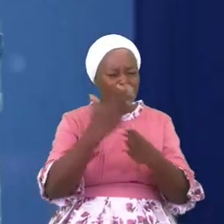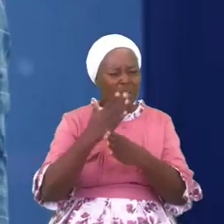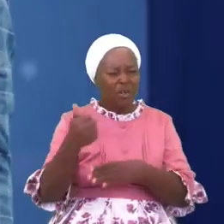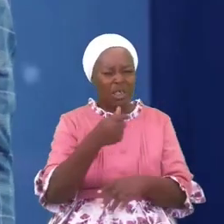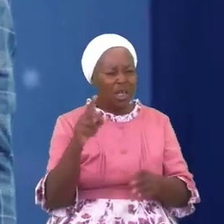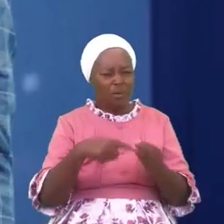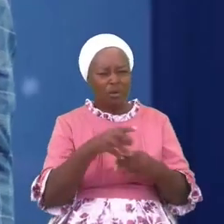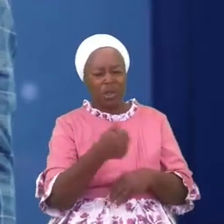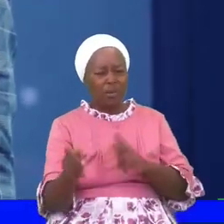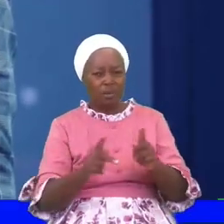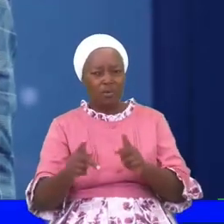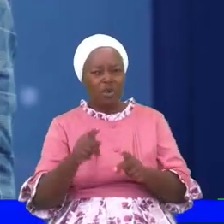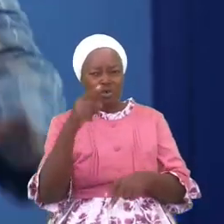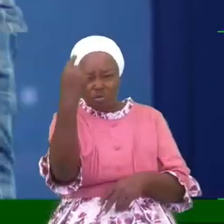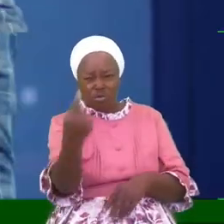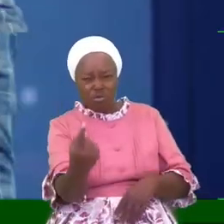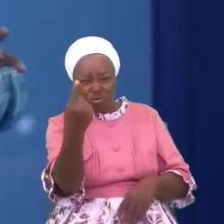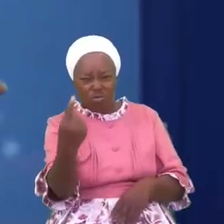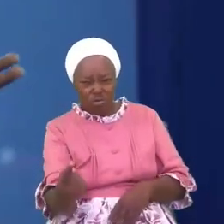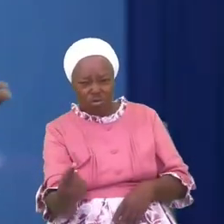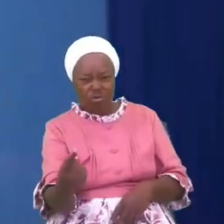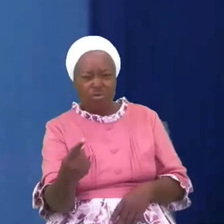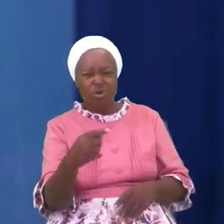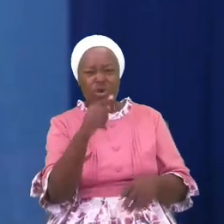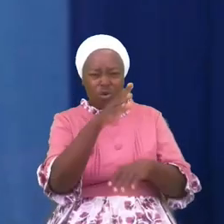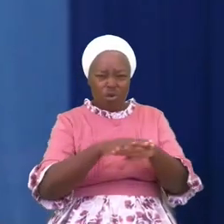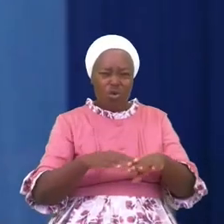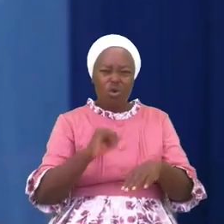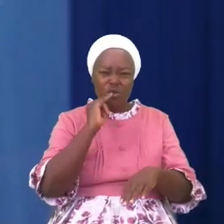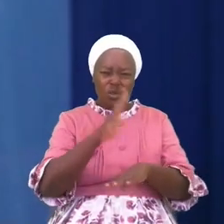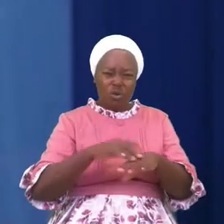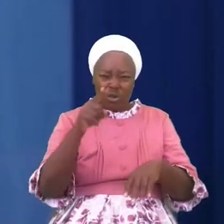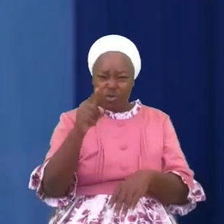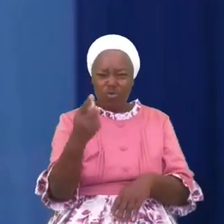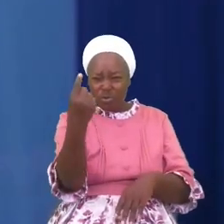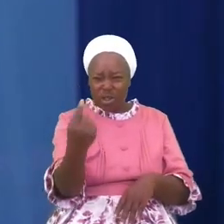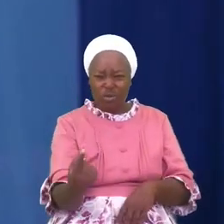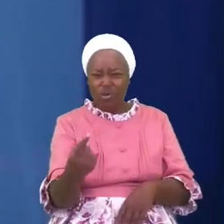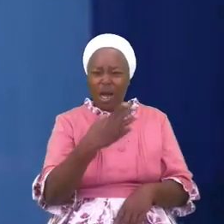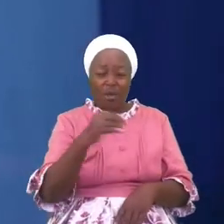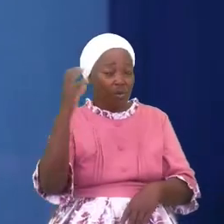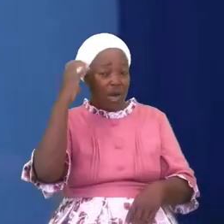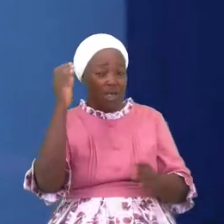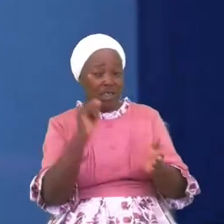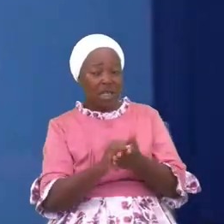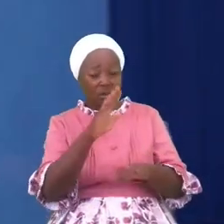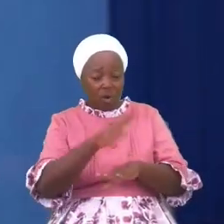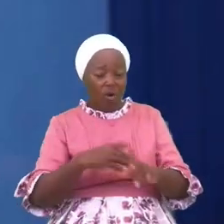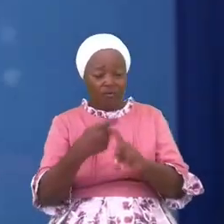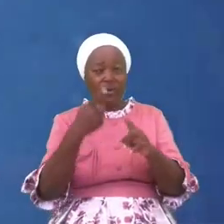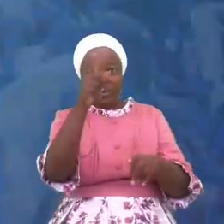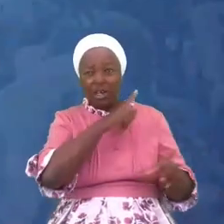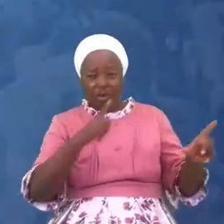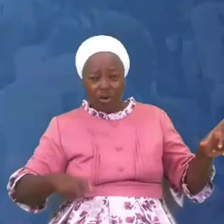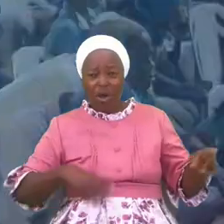heard the call of God. And you've heard He's calling you out of darkness into the light. He's calling